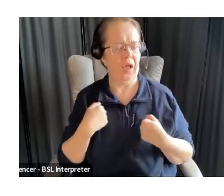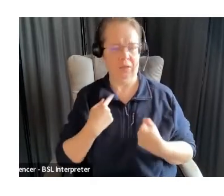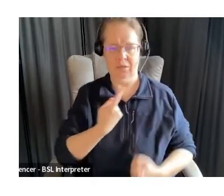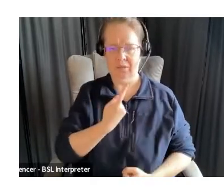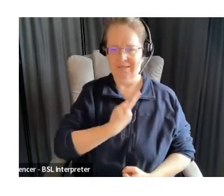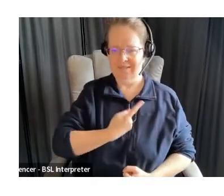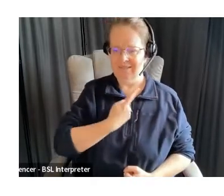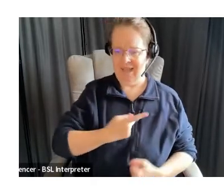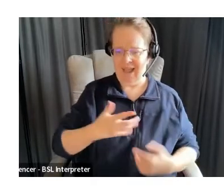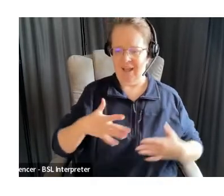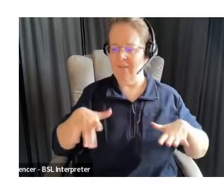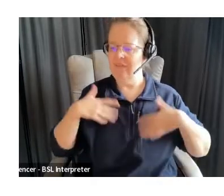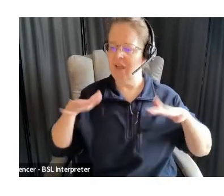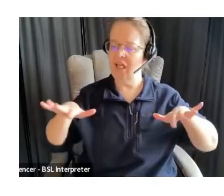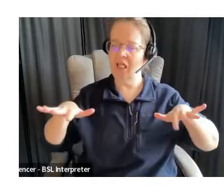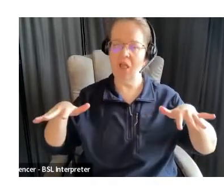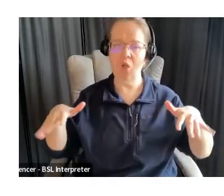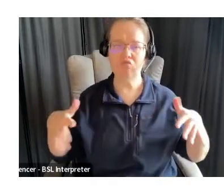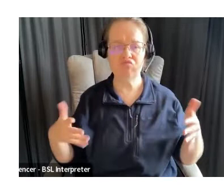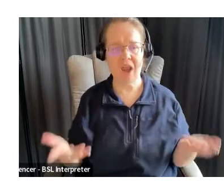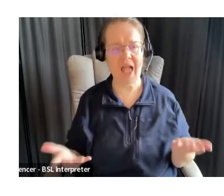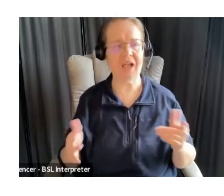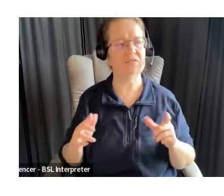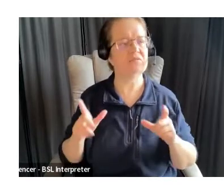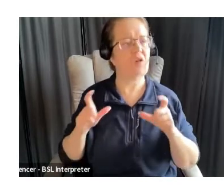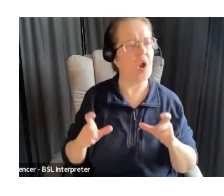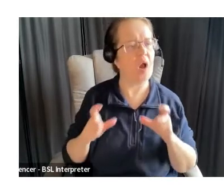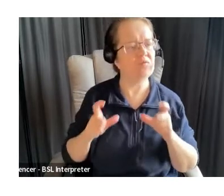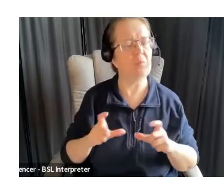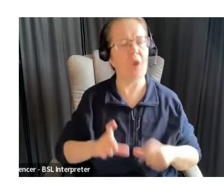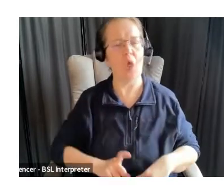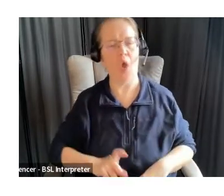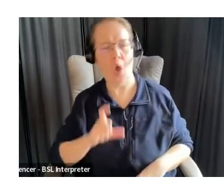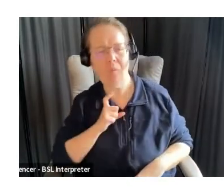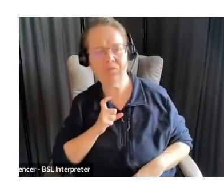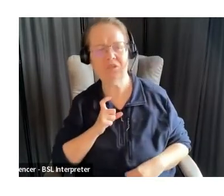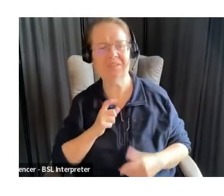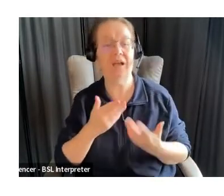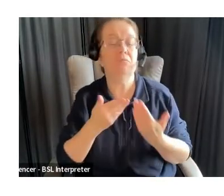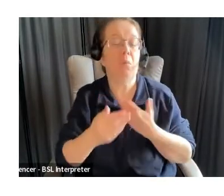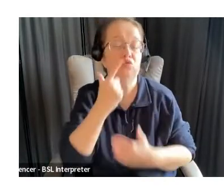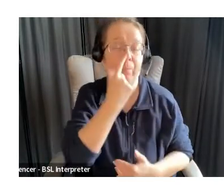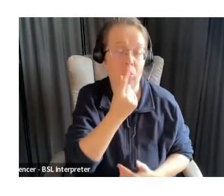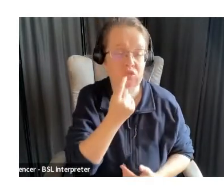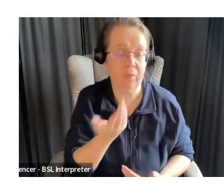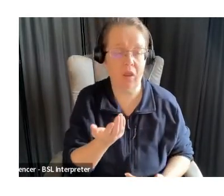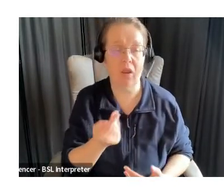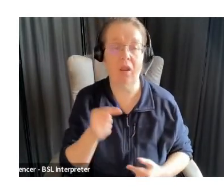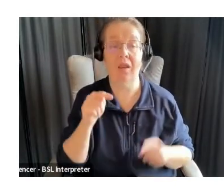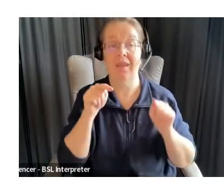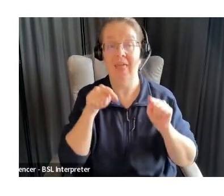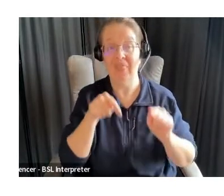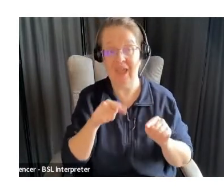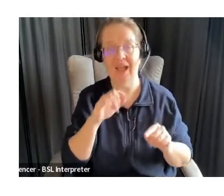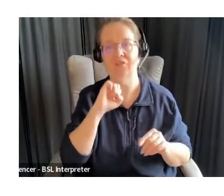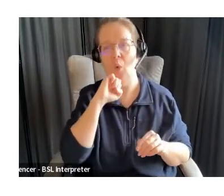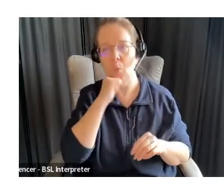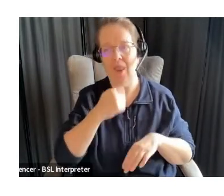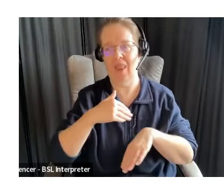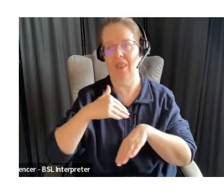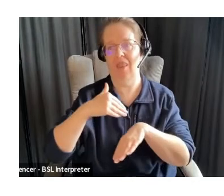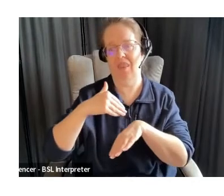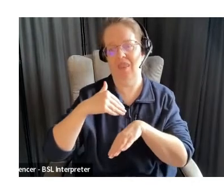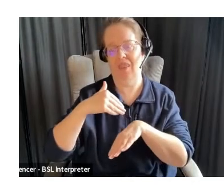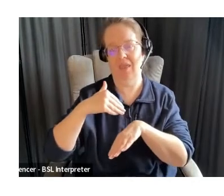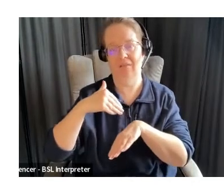ourselves feeling relaxed and as comfortable and as confident as we can be, because that in turn will also make